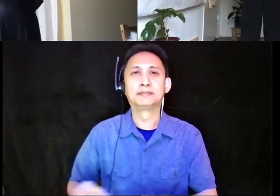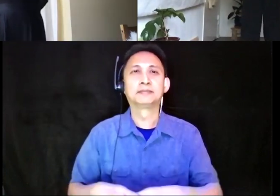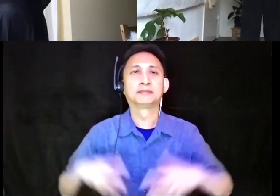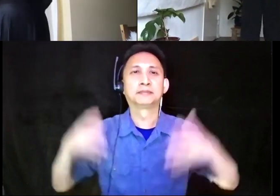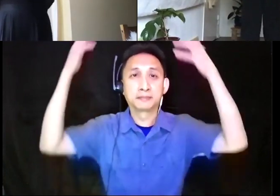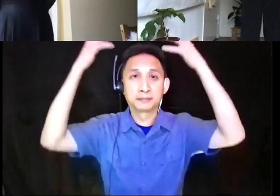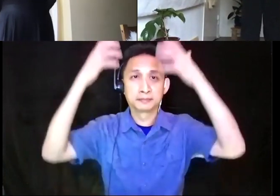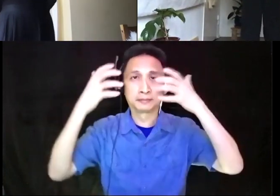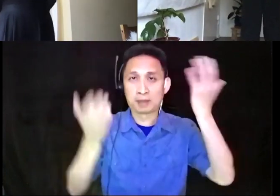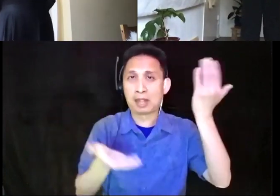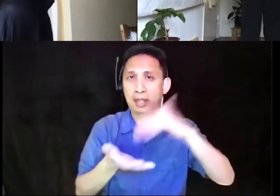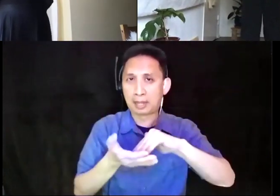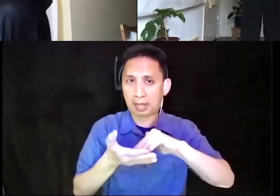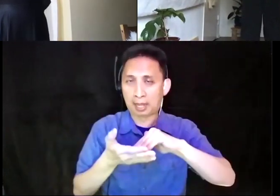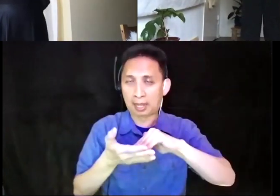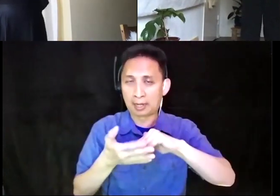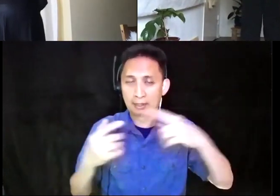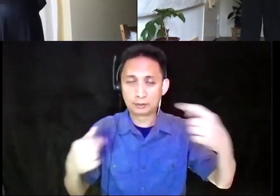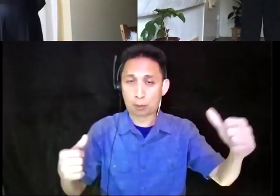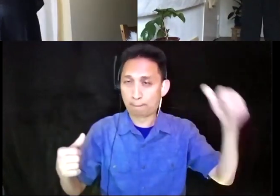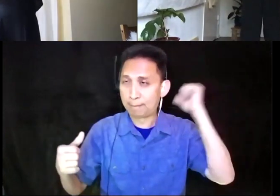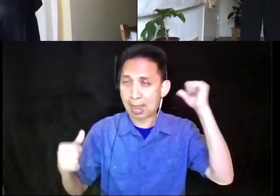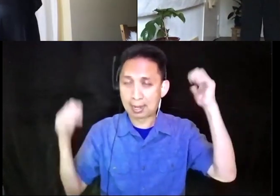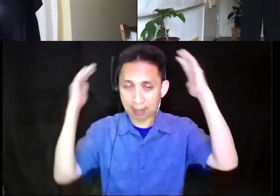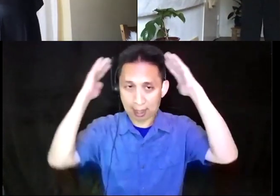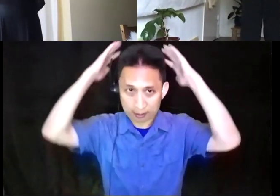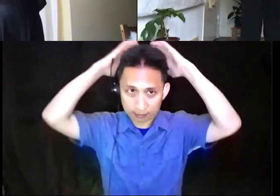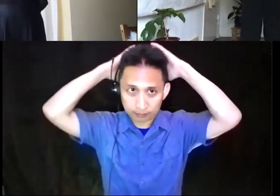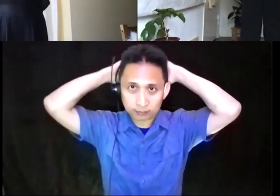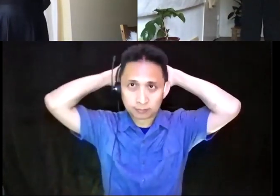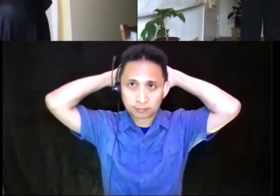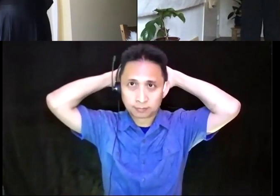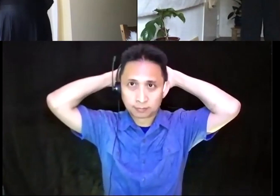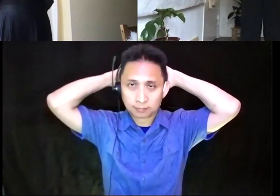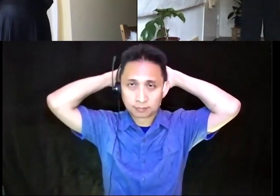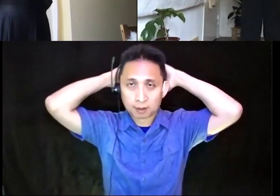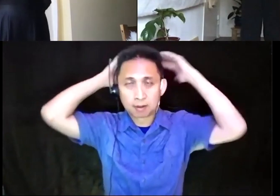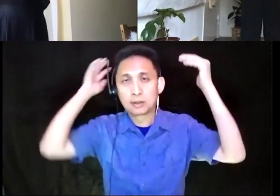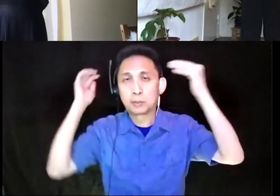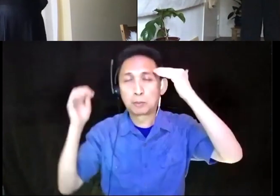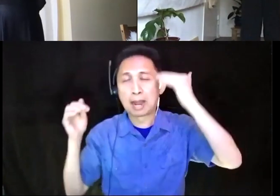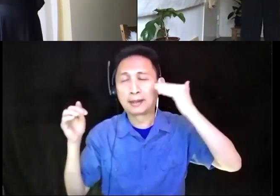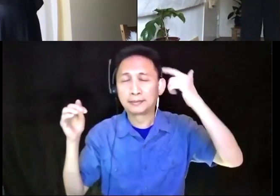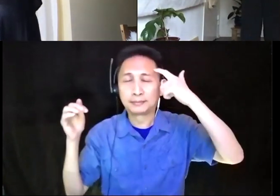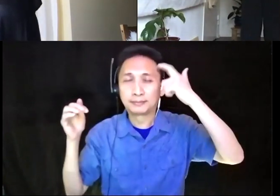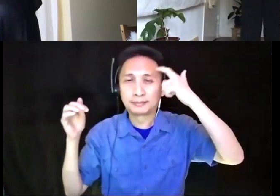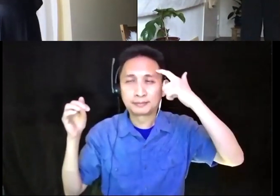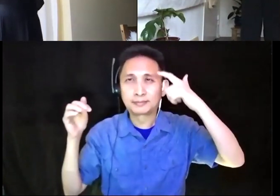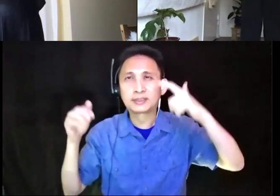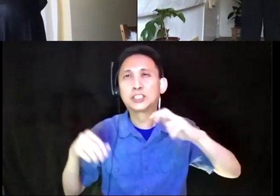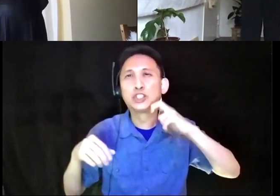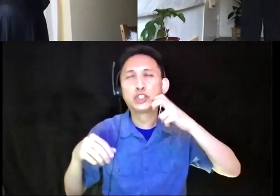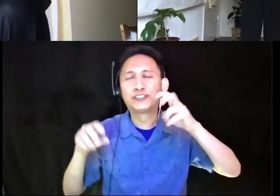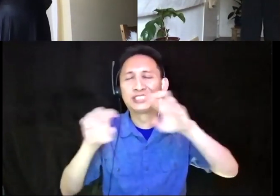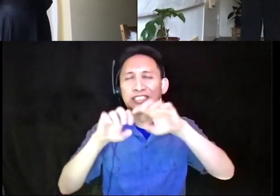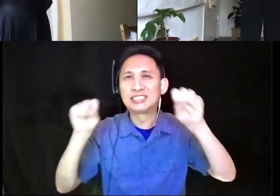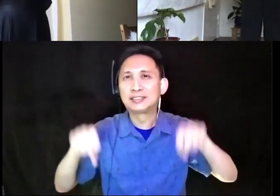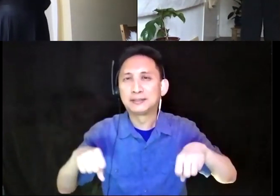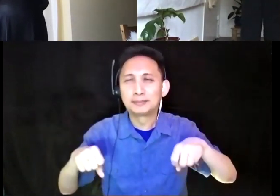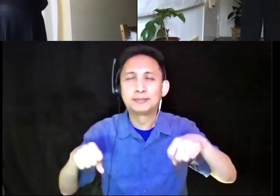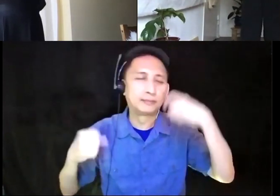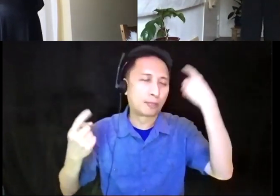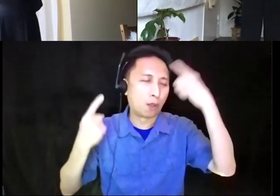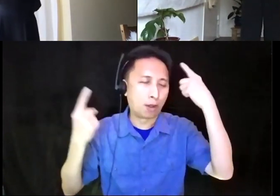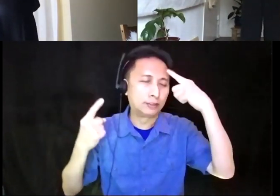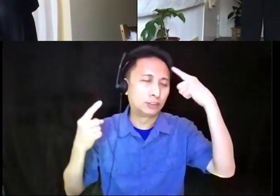Going for the back of the head. You have your brain, nervous system, your thoughts,